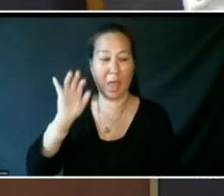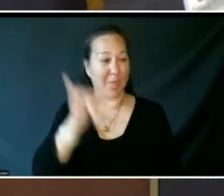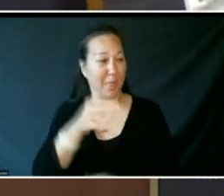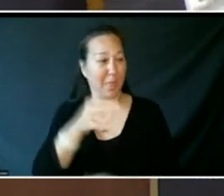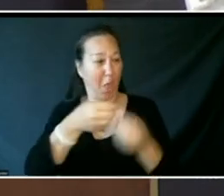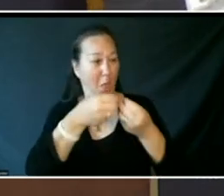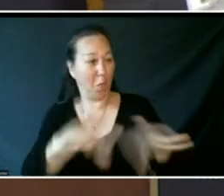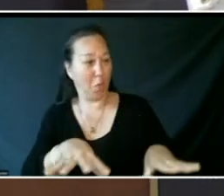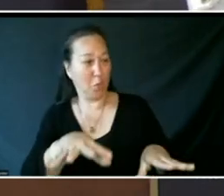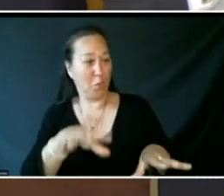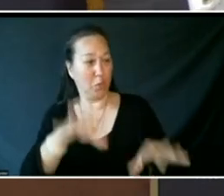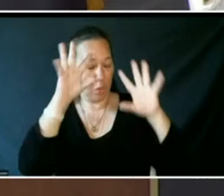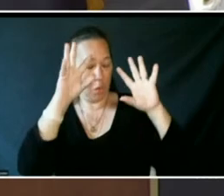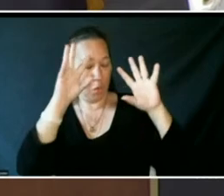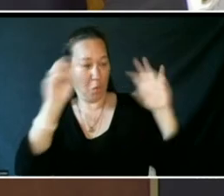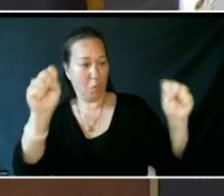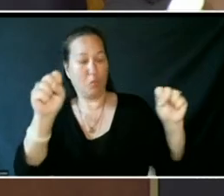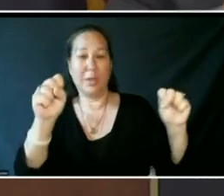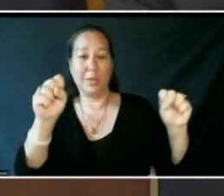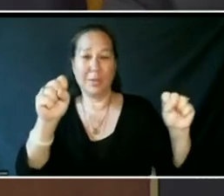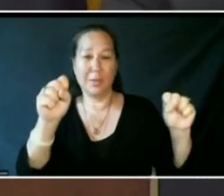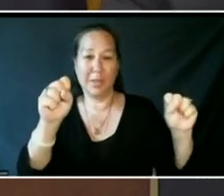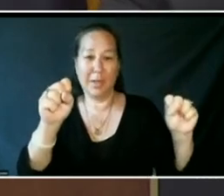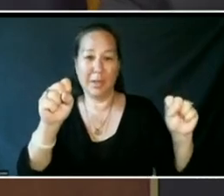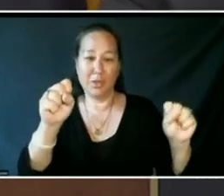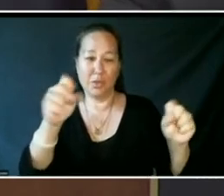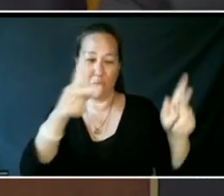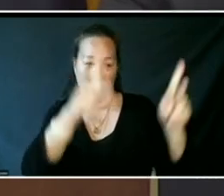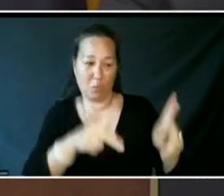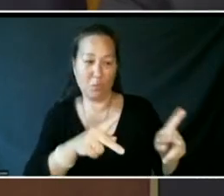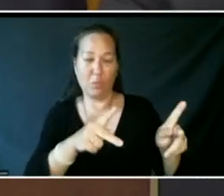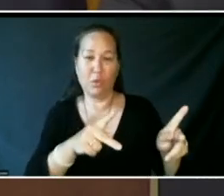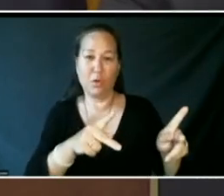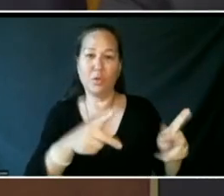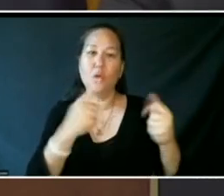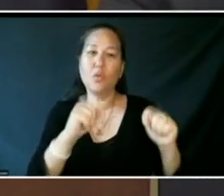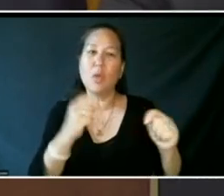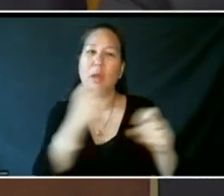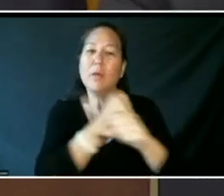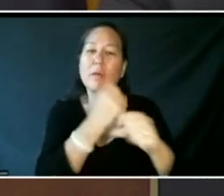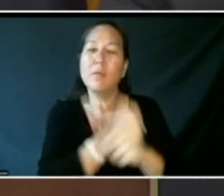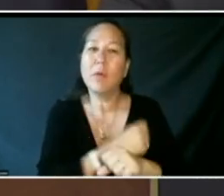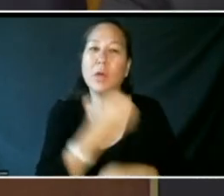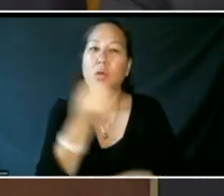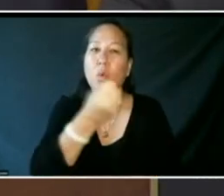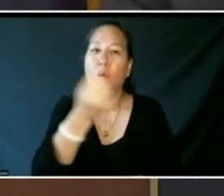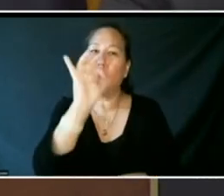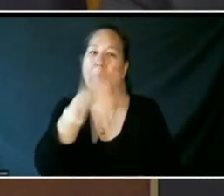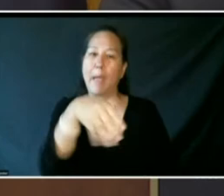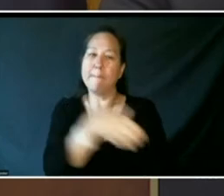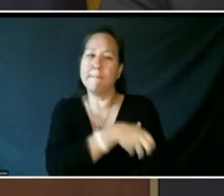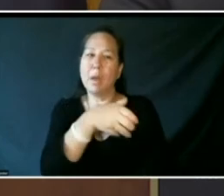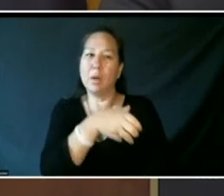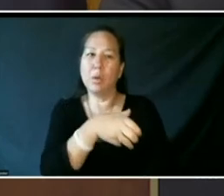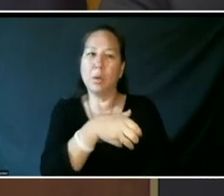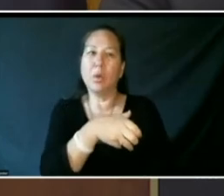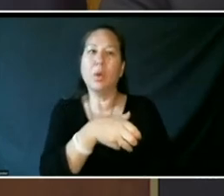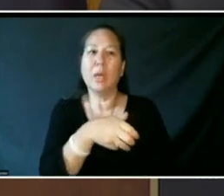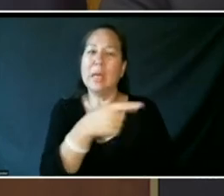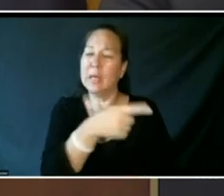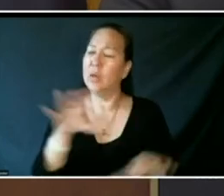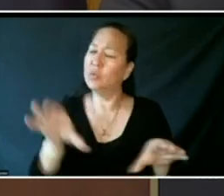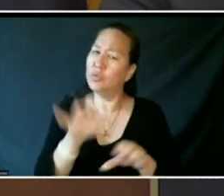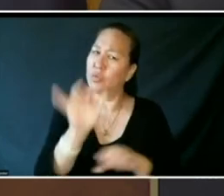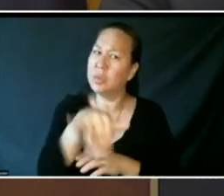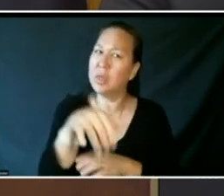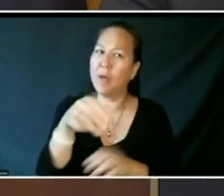fought to hold on to power. As we have seen in previous hearings, he did so through a variety of means. On